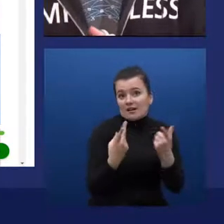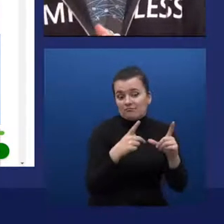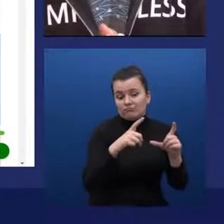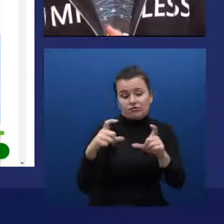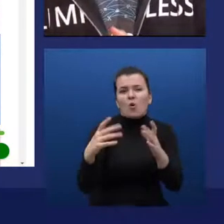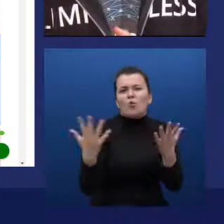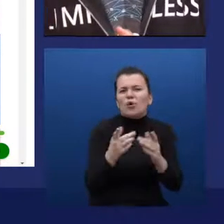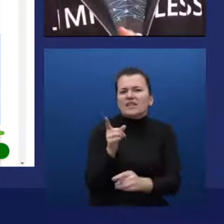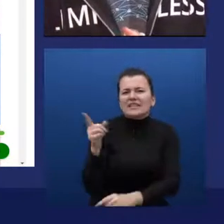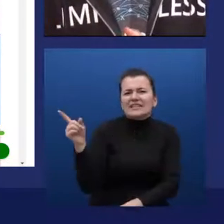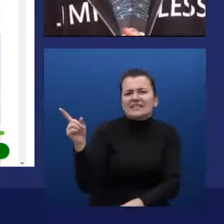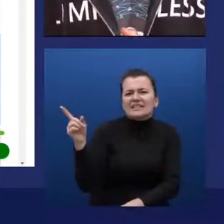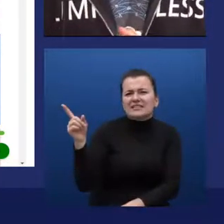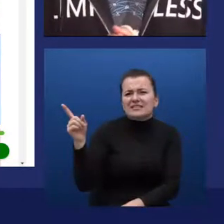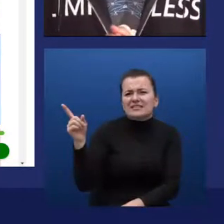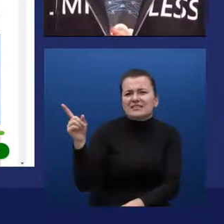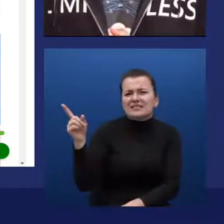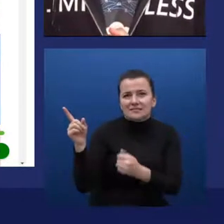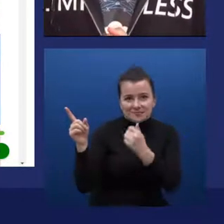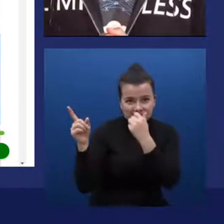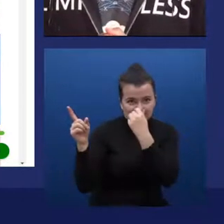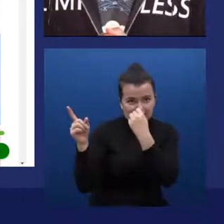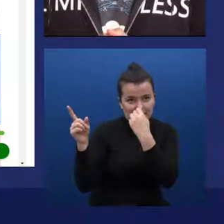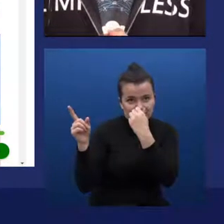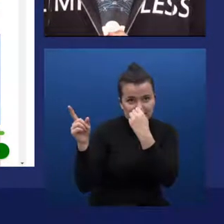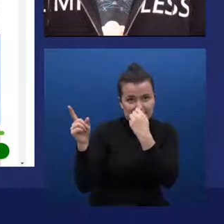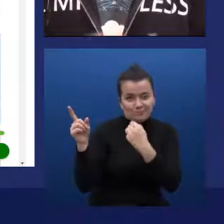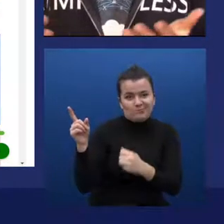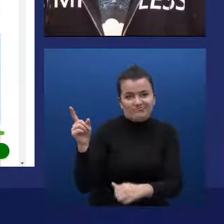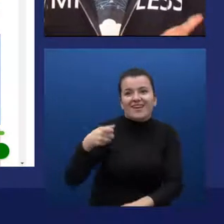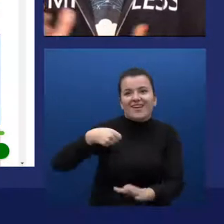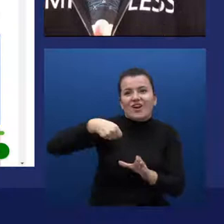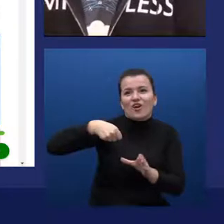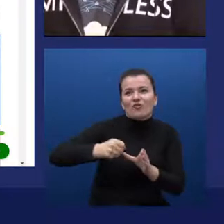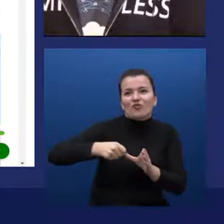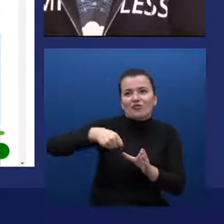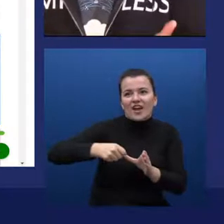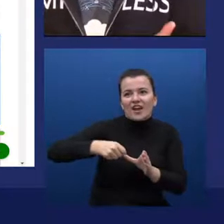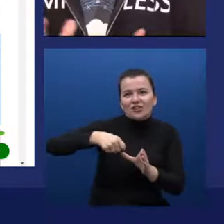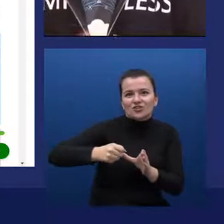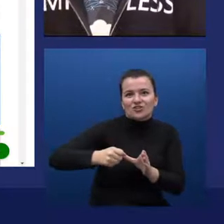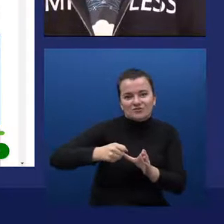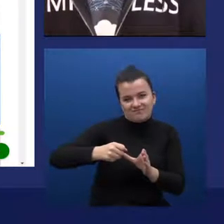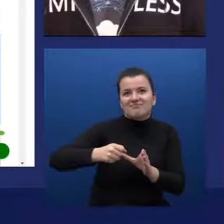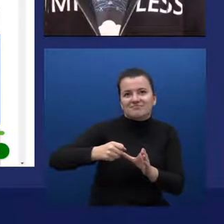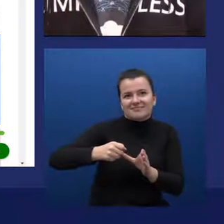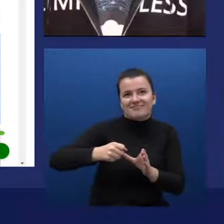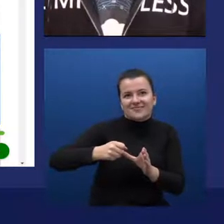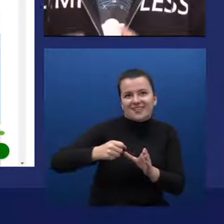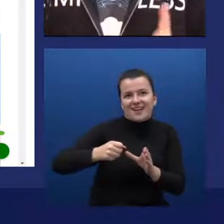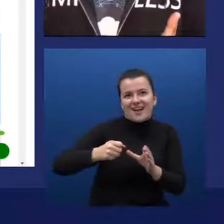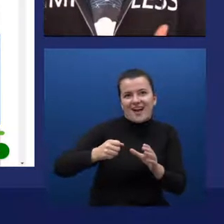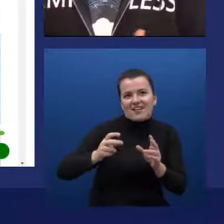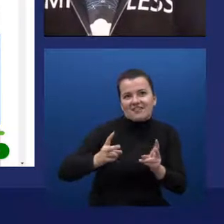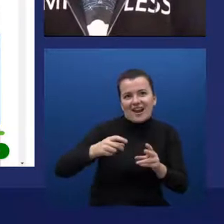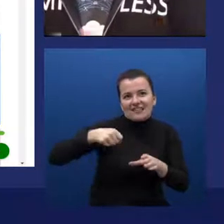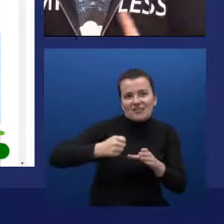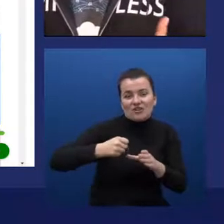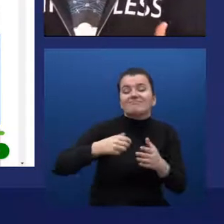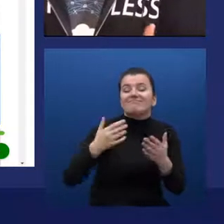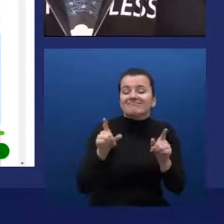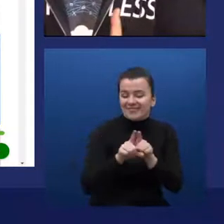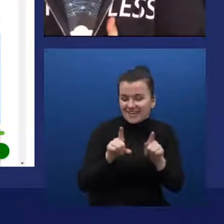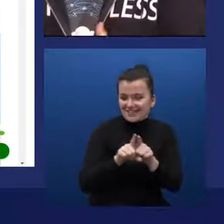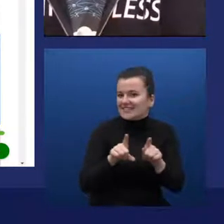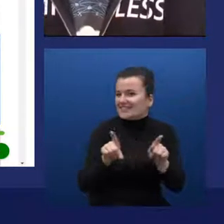added? A classic wrench. So we've added a classic wrench to the mix now too. And we've labeled,